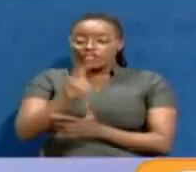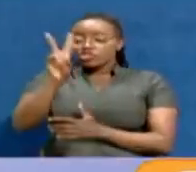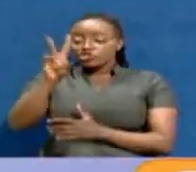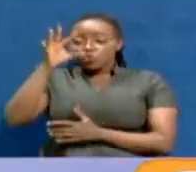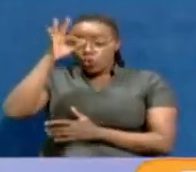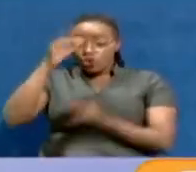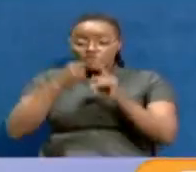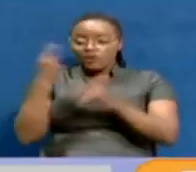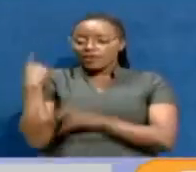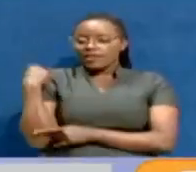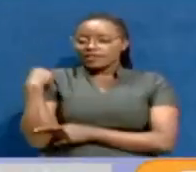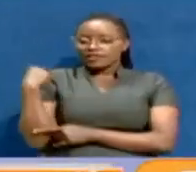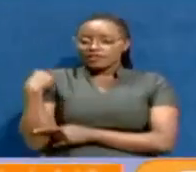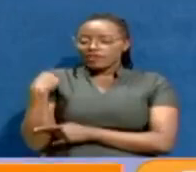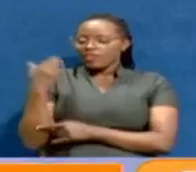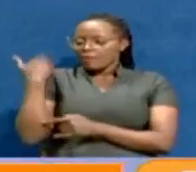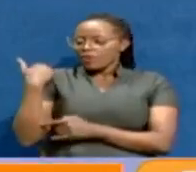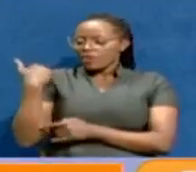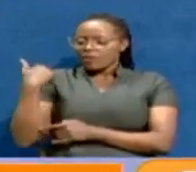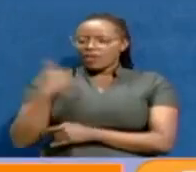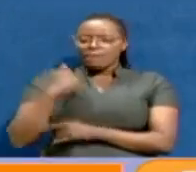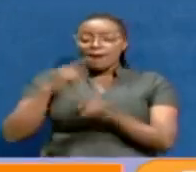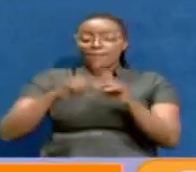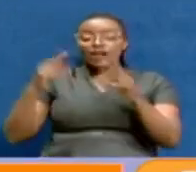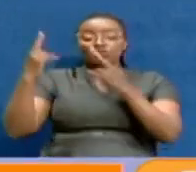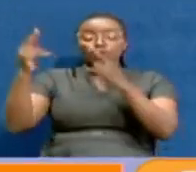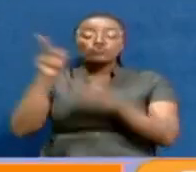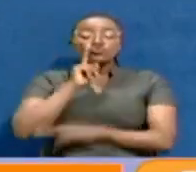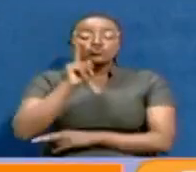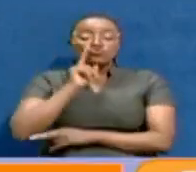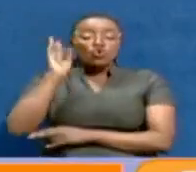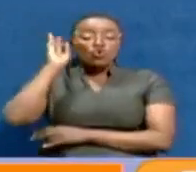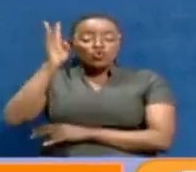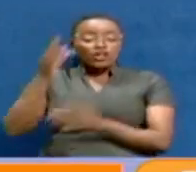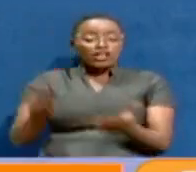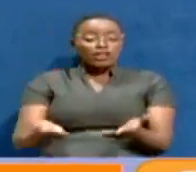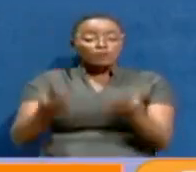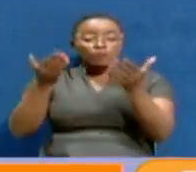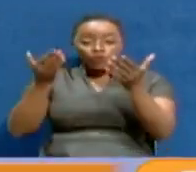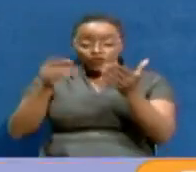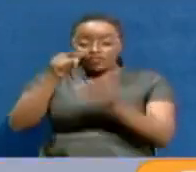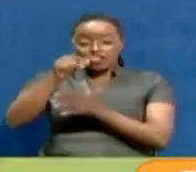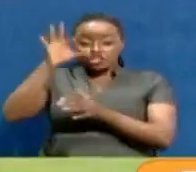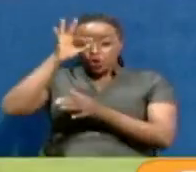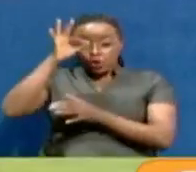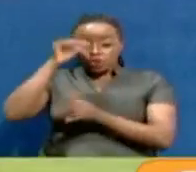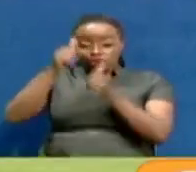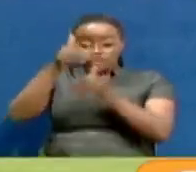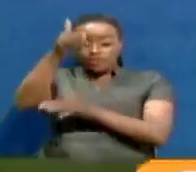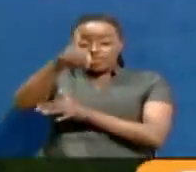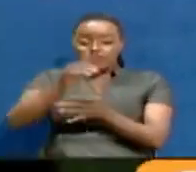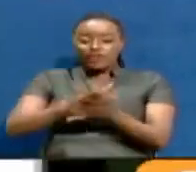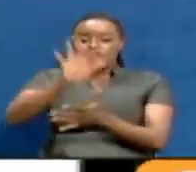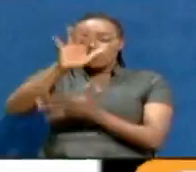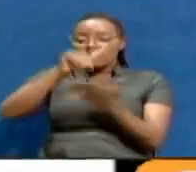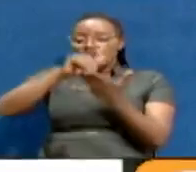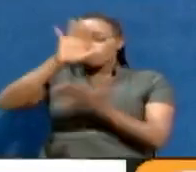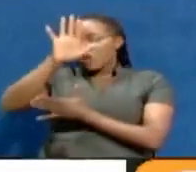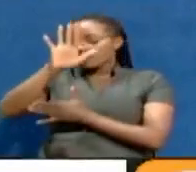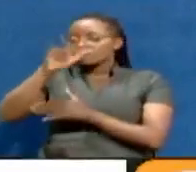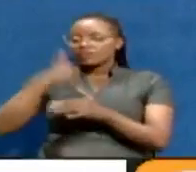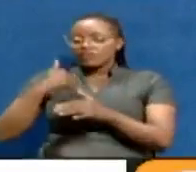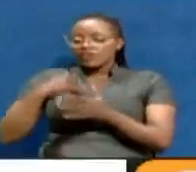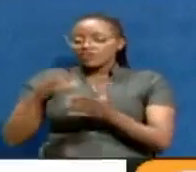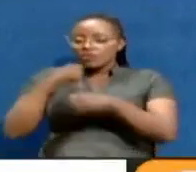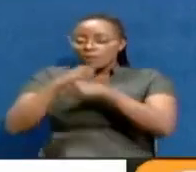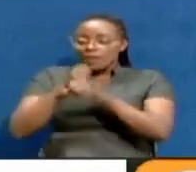holes from yesterday, they were bothering me, but hopefully tomorrow I'll do well on those holes. Five more birdies put him on course